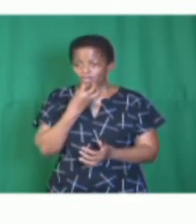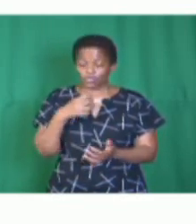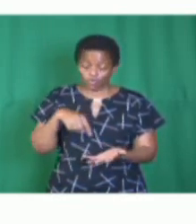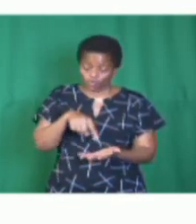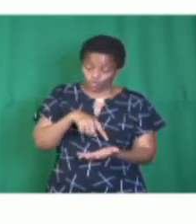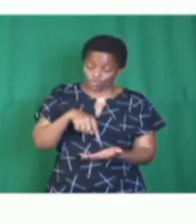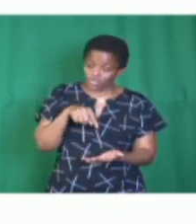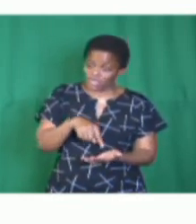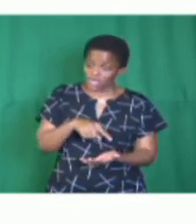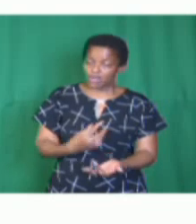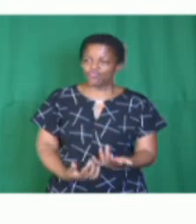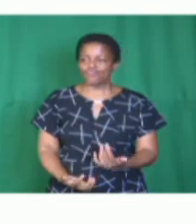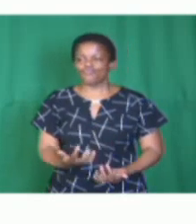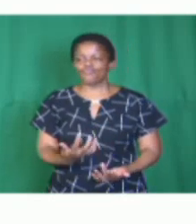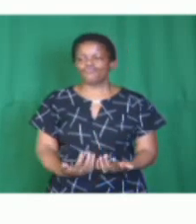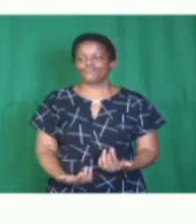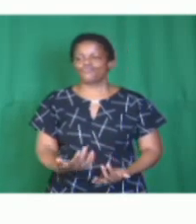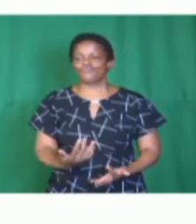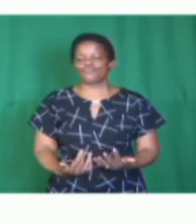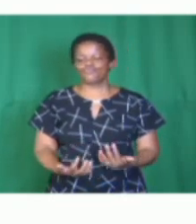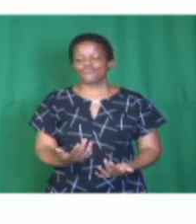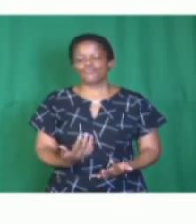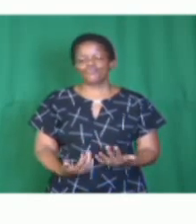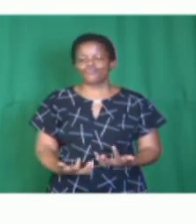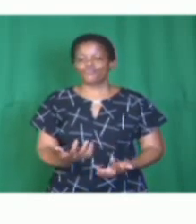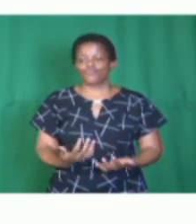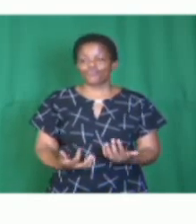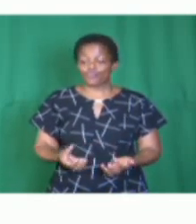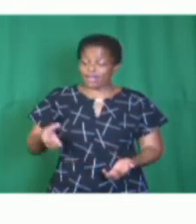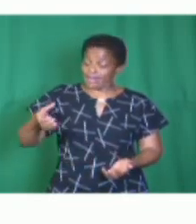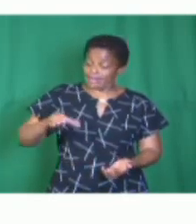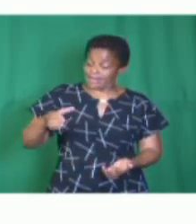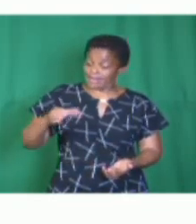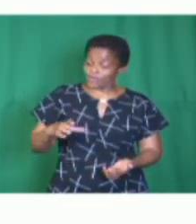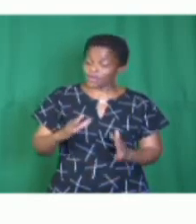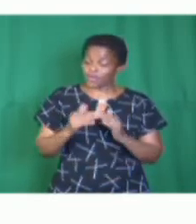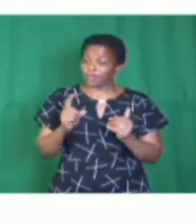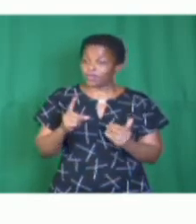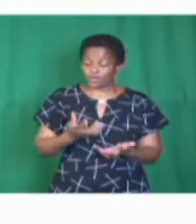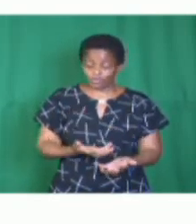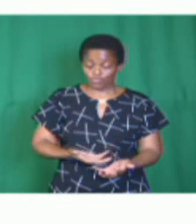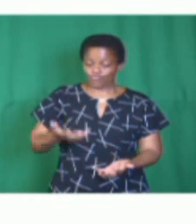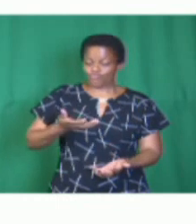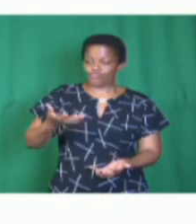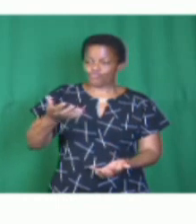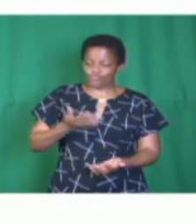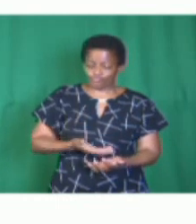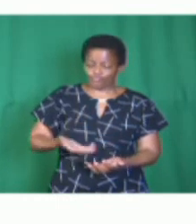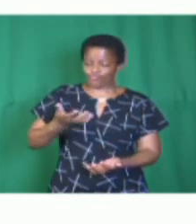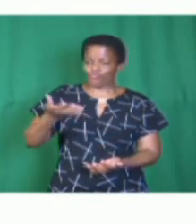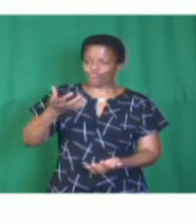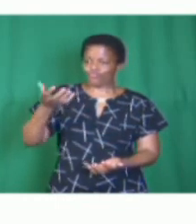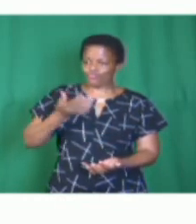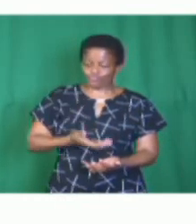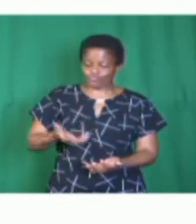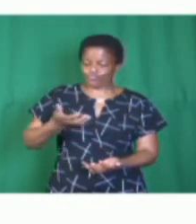heated, the liquid in the solution evaporates, leaving the solid in